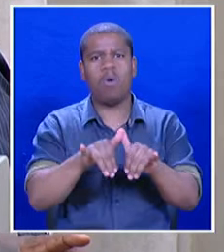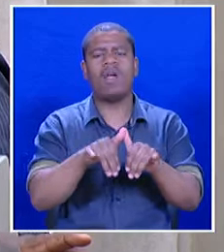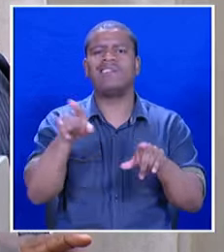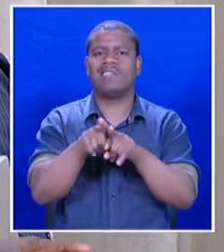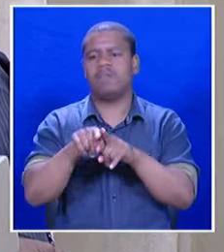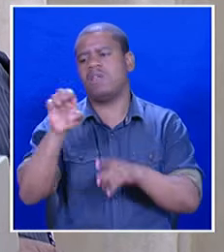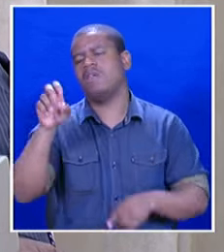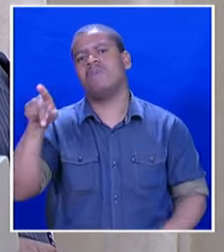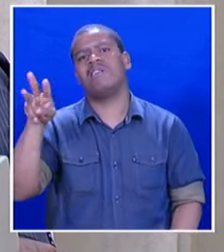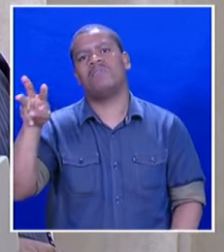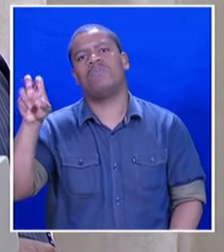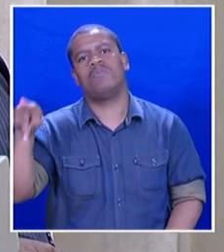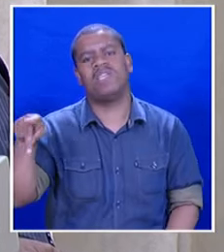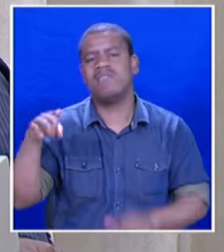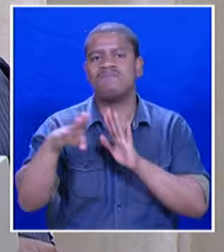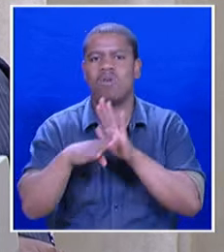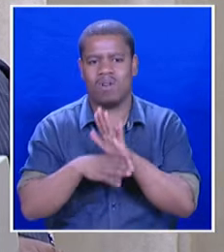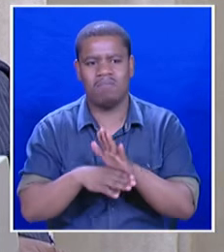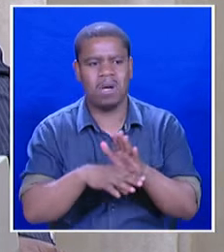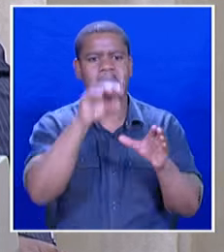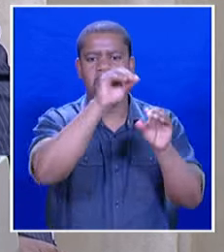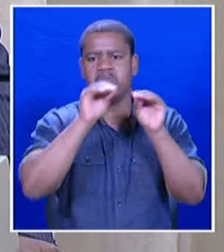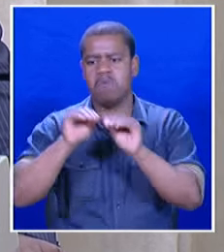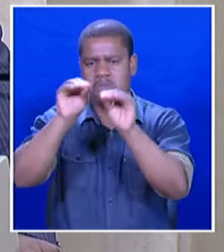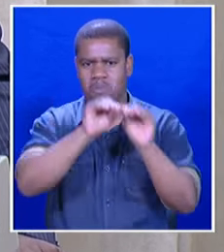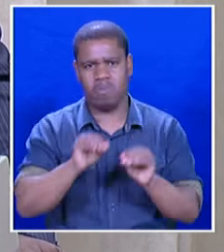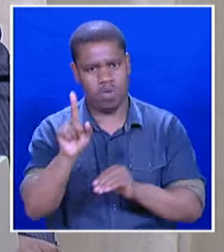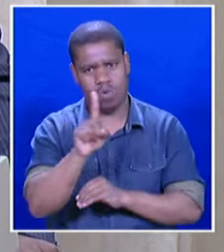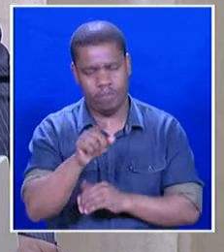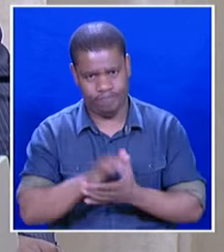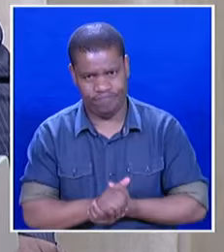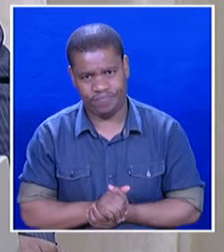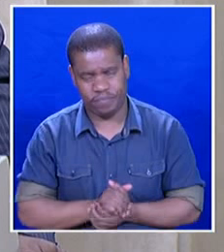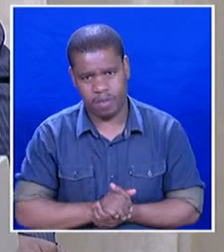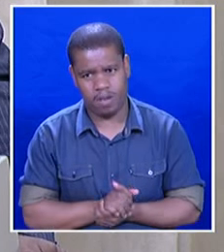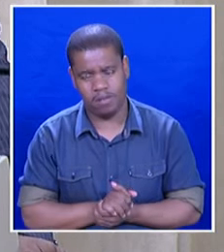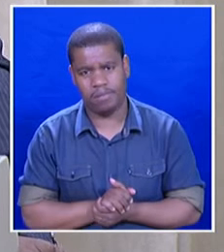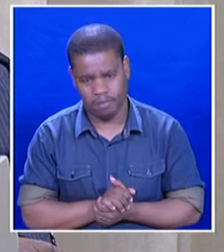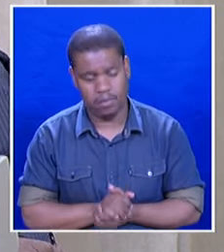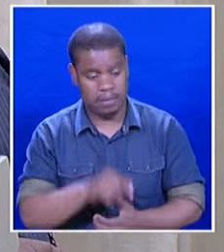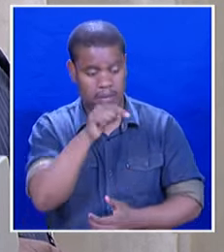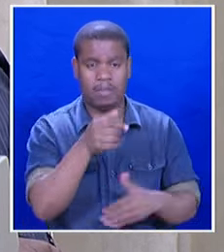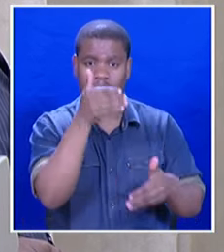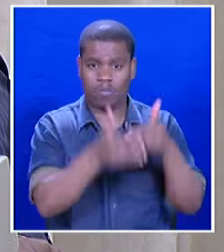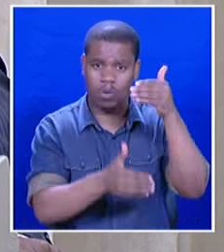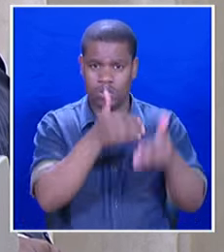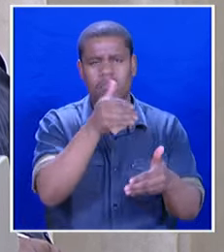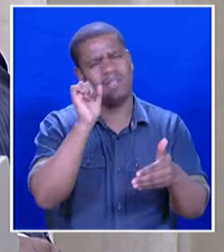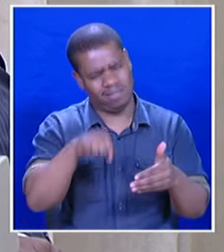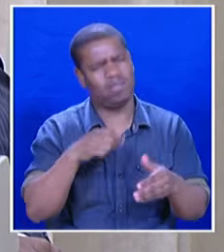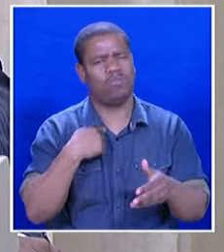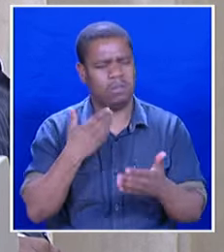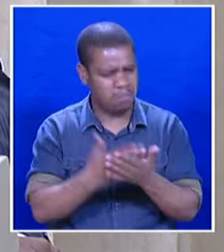programs. This is a process that we're still learning a lot of lessons from